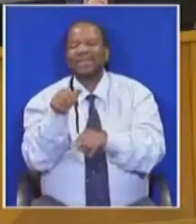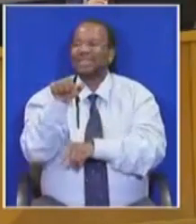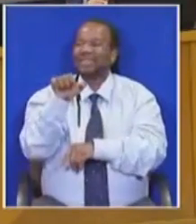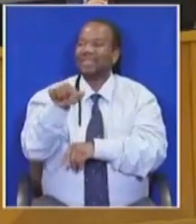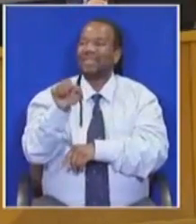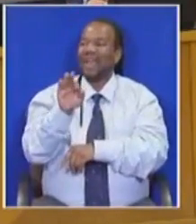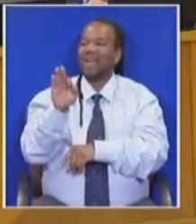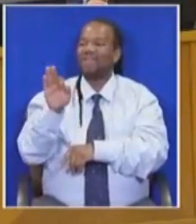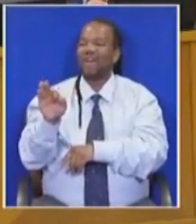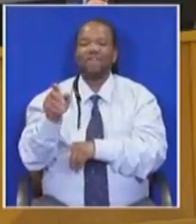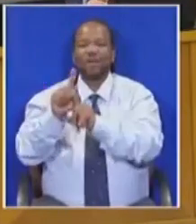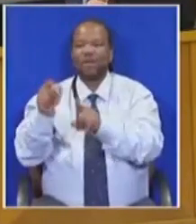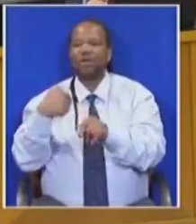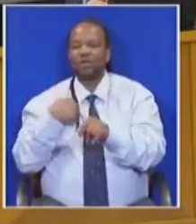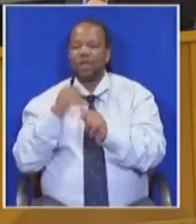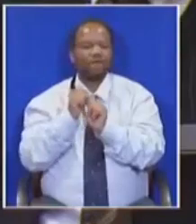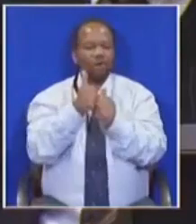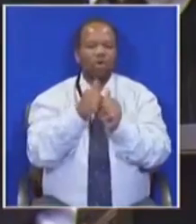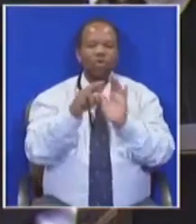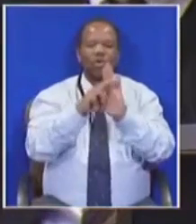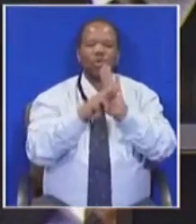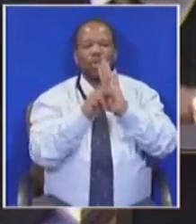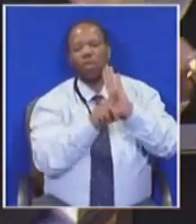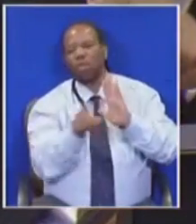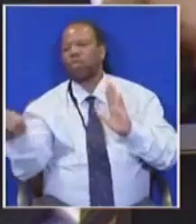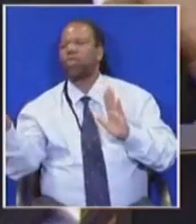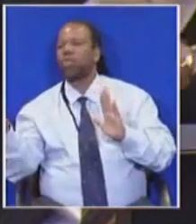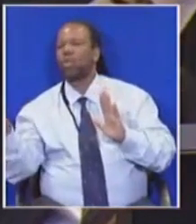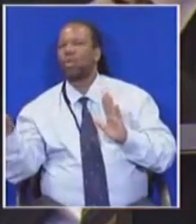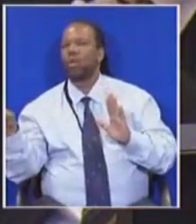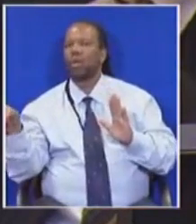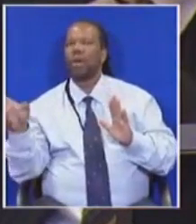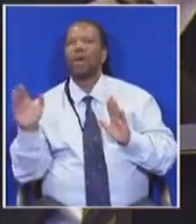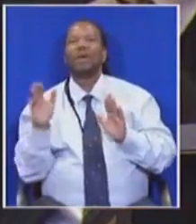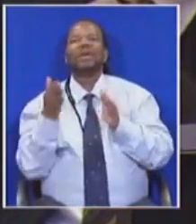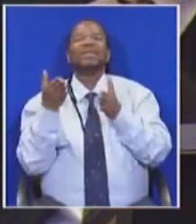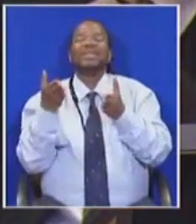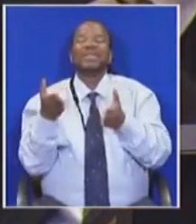conflict with our rules as we speak now. This is gross